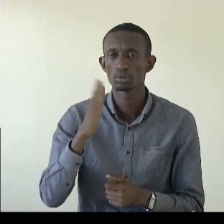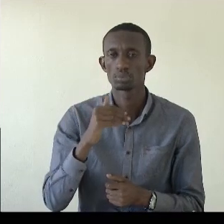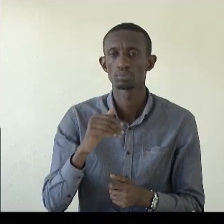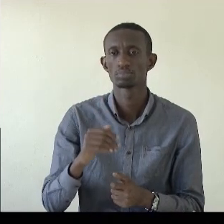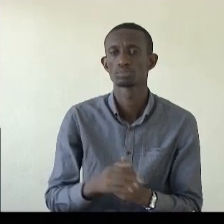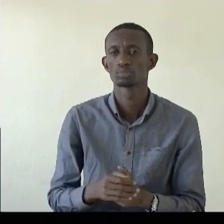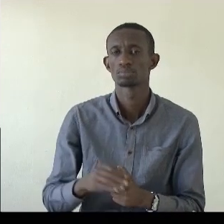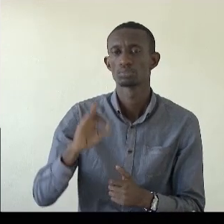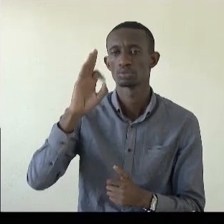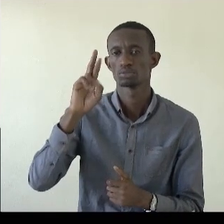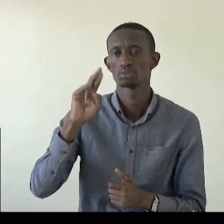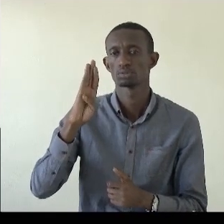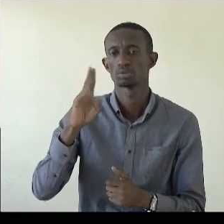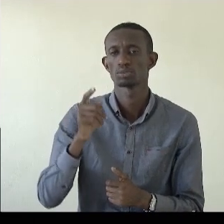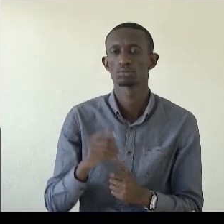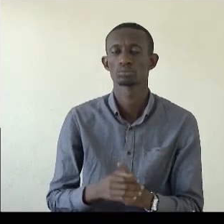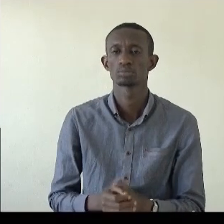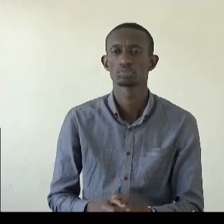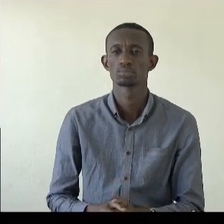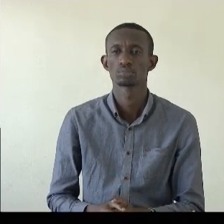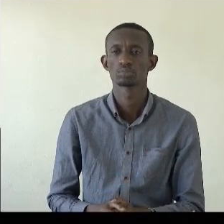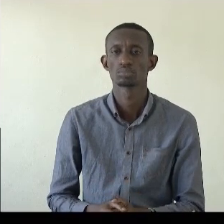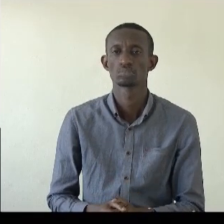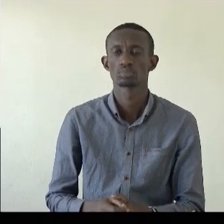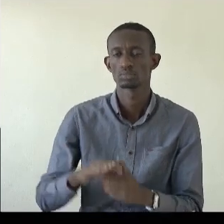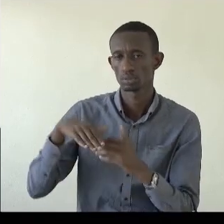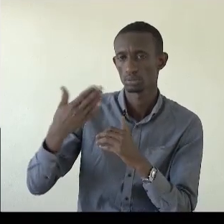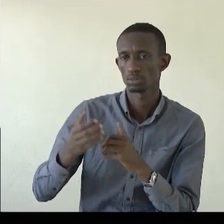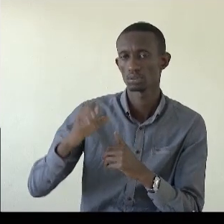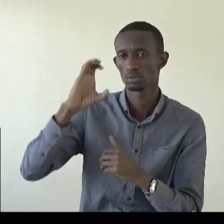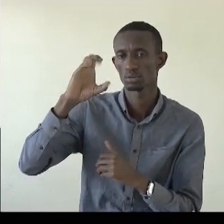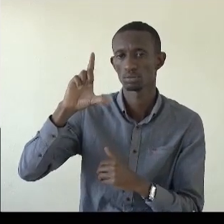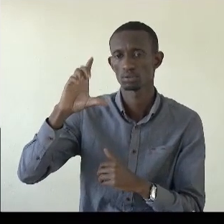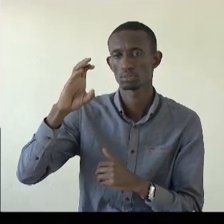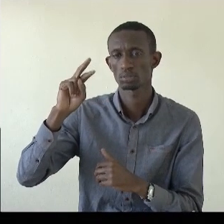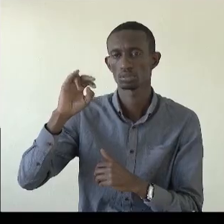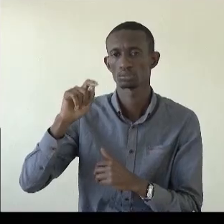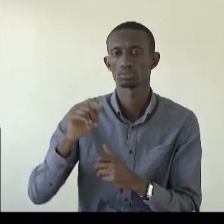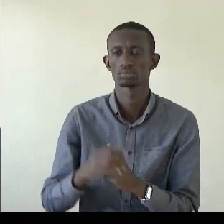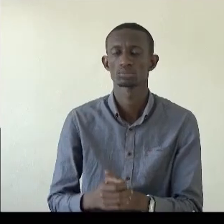the presence of iron 3 bromide. And then probably we can call it